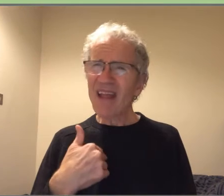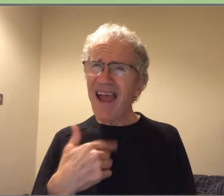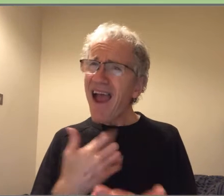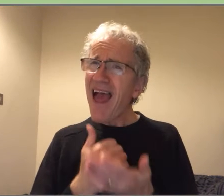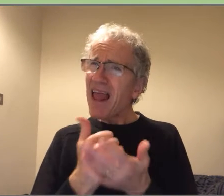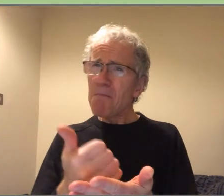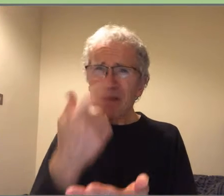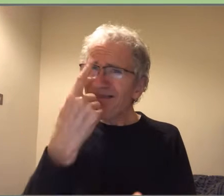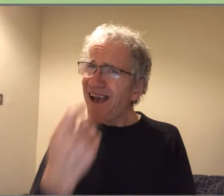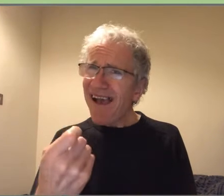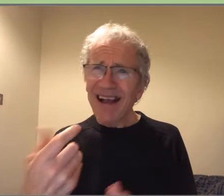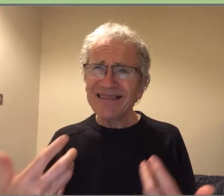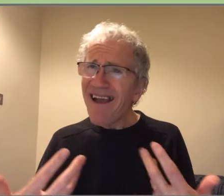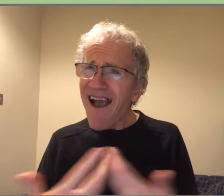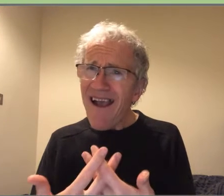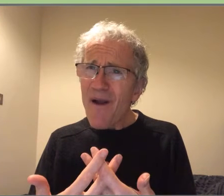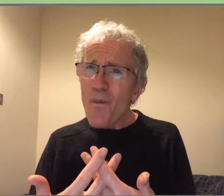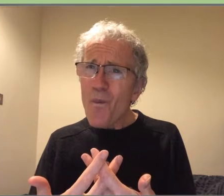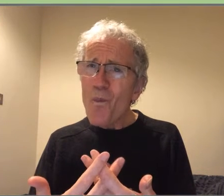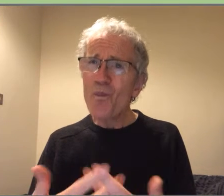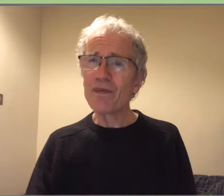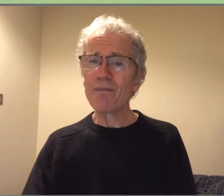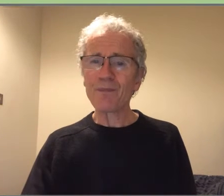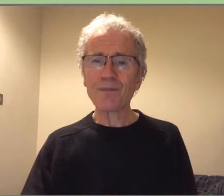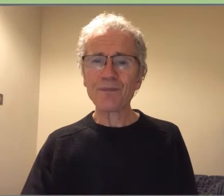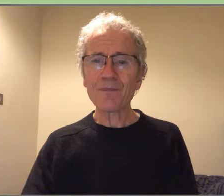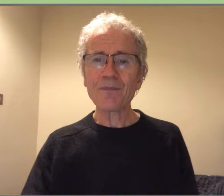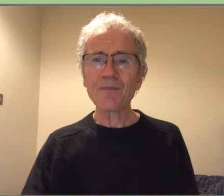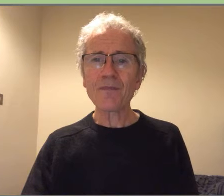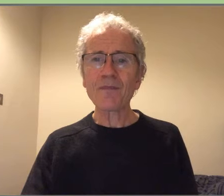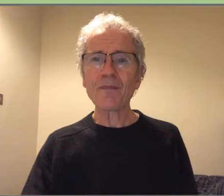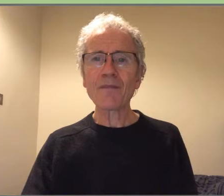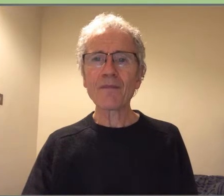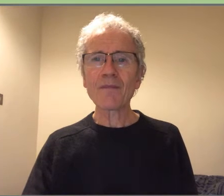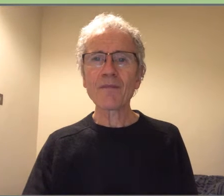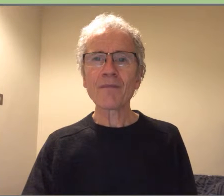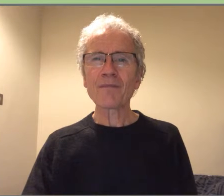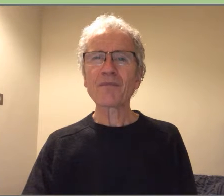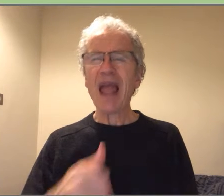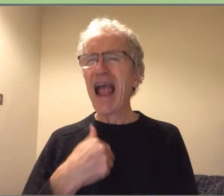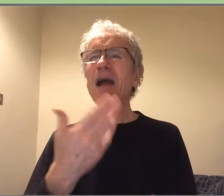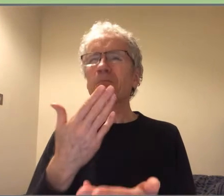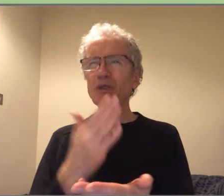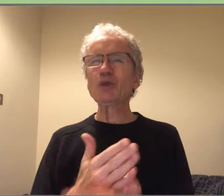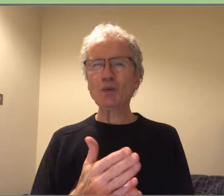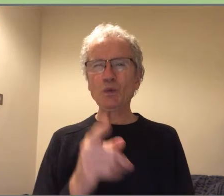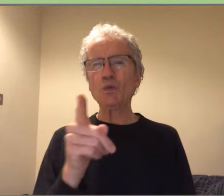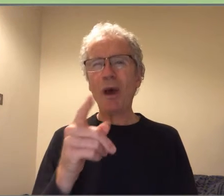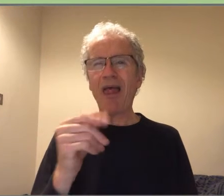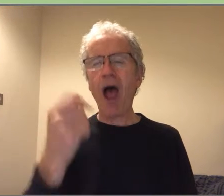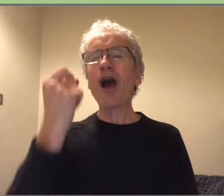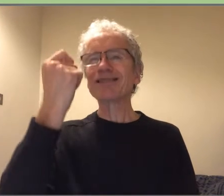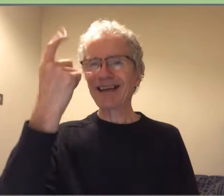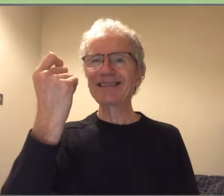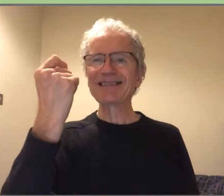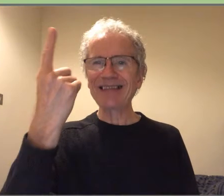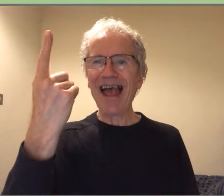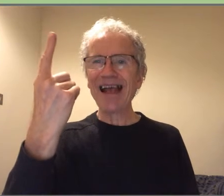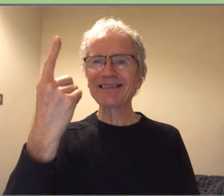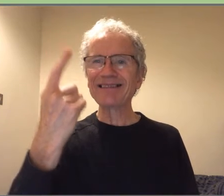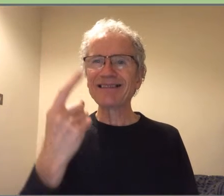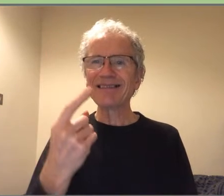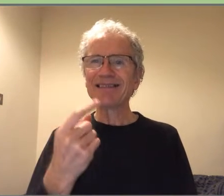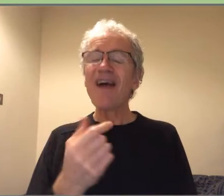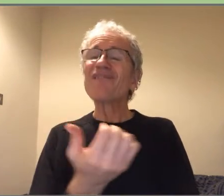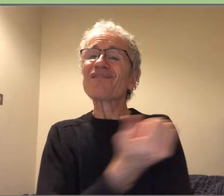How you can help. As I'm sure you will understand, the vaccine programme is a major and complex project and it will take time